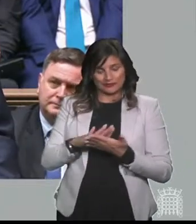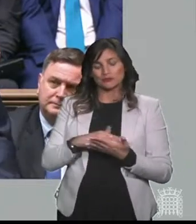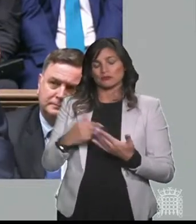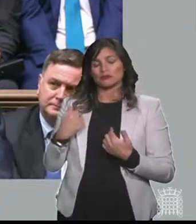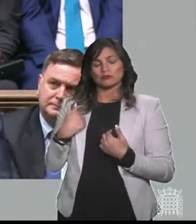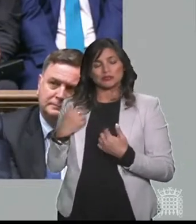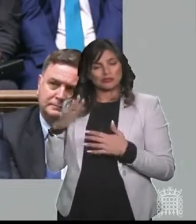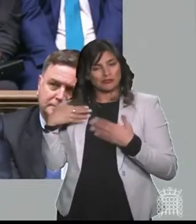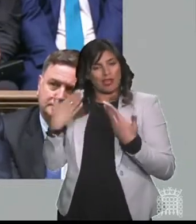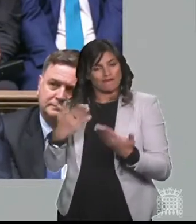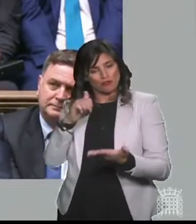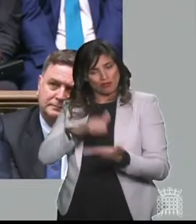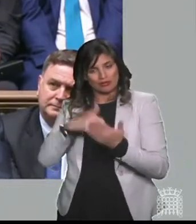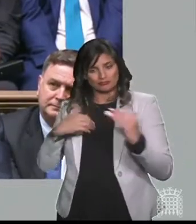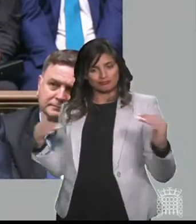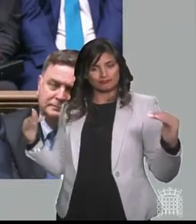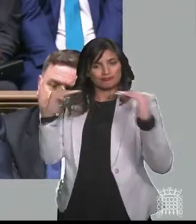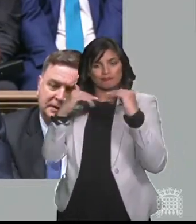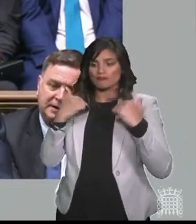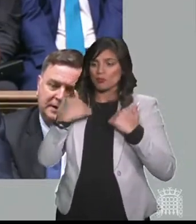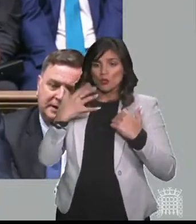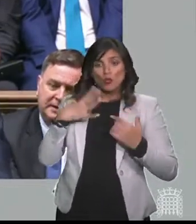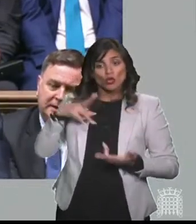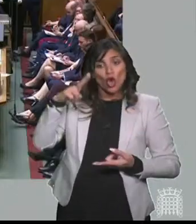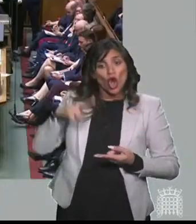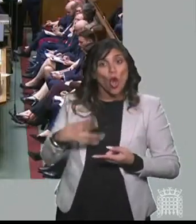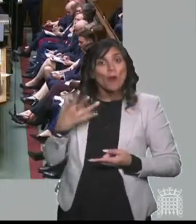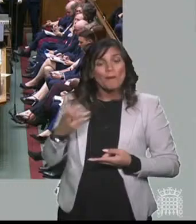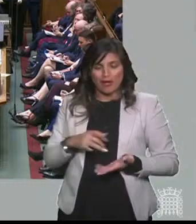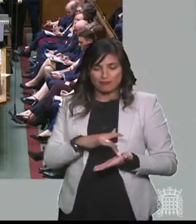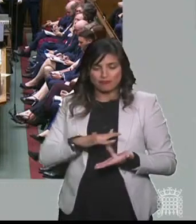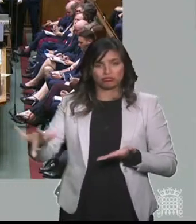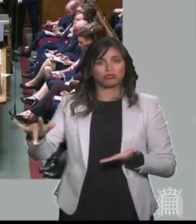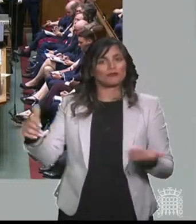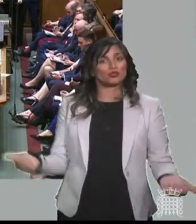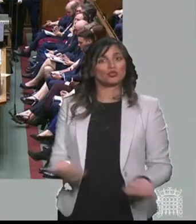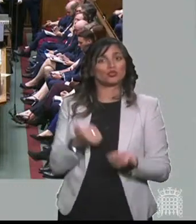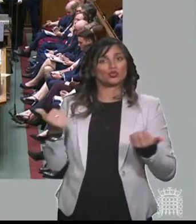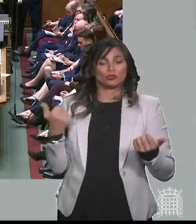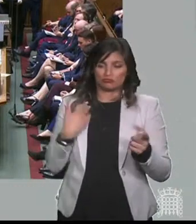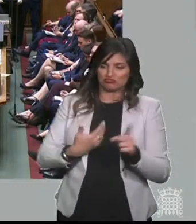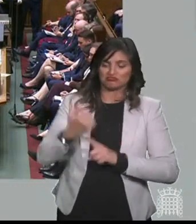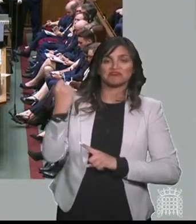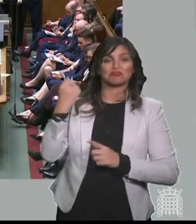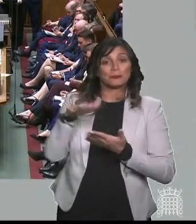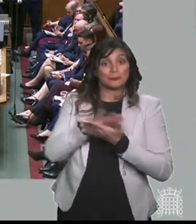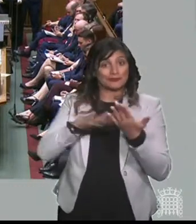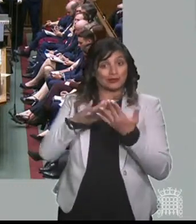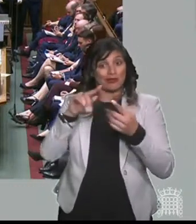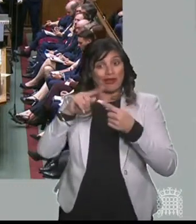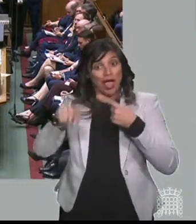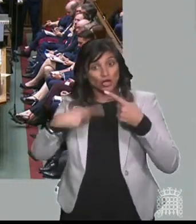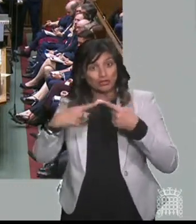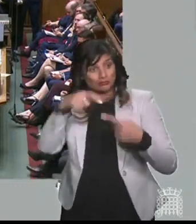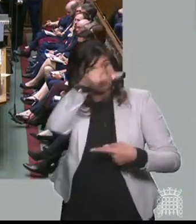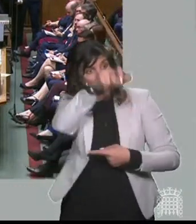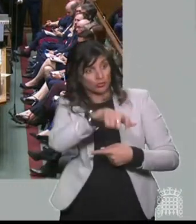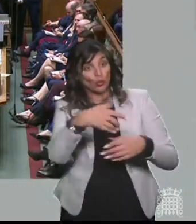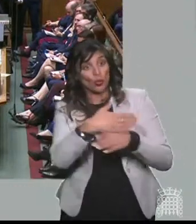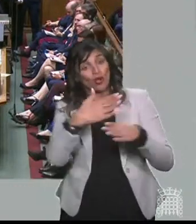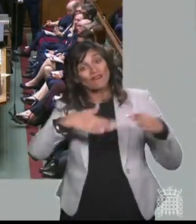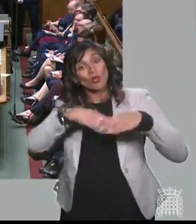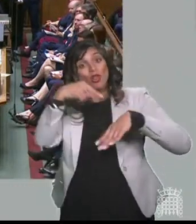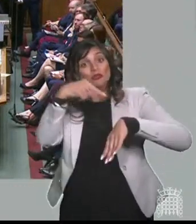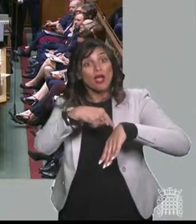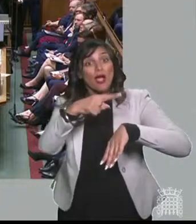to eliminate low pay altogether. That means by next year, someone working full-time on the national